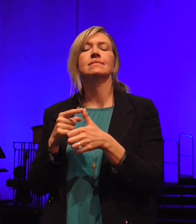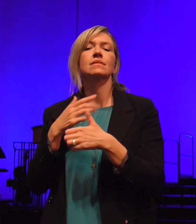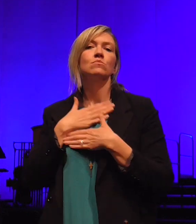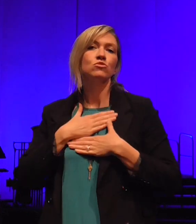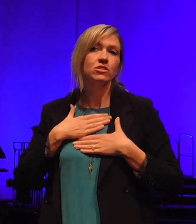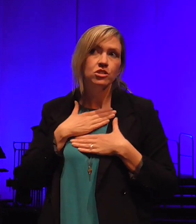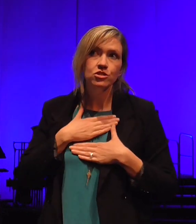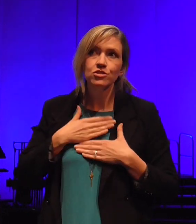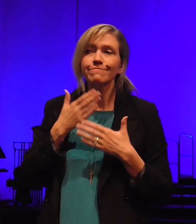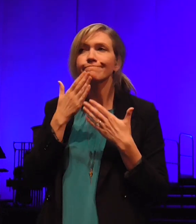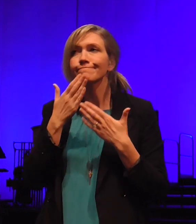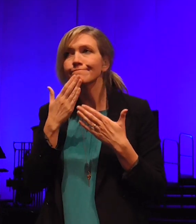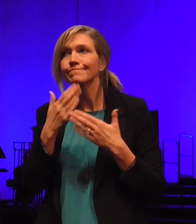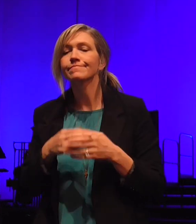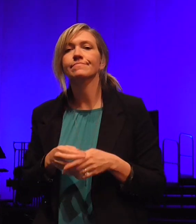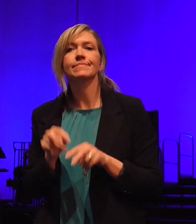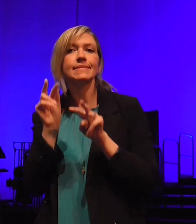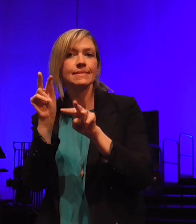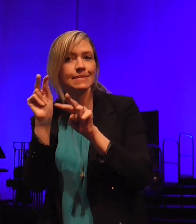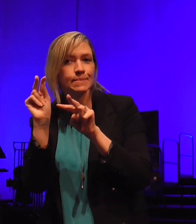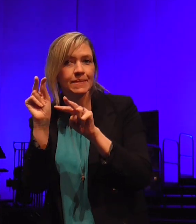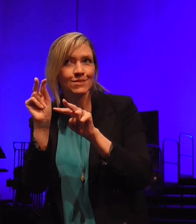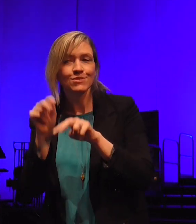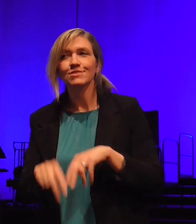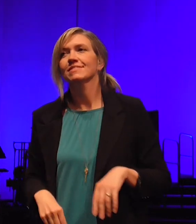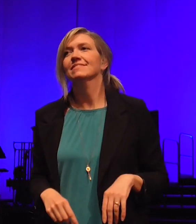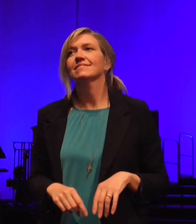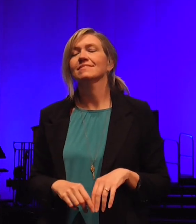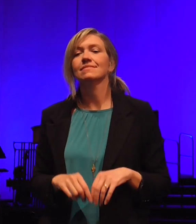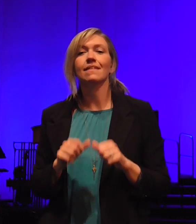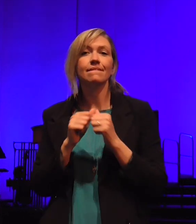experience: appreciation, anticipation,